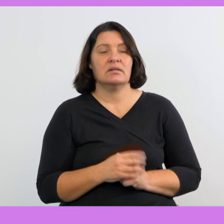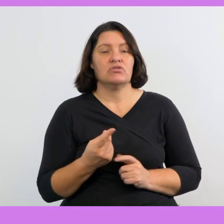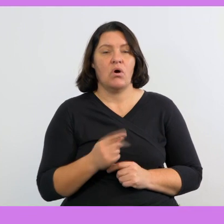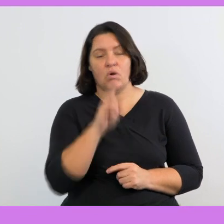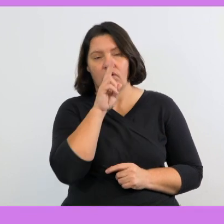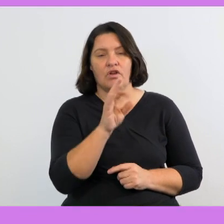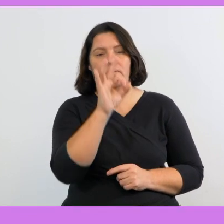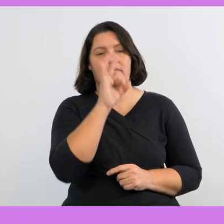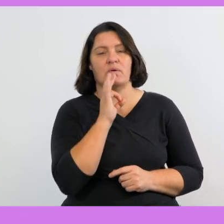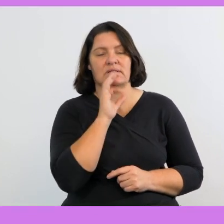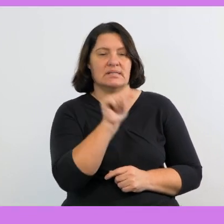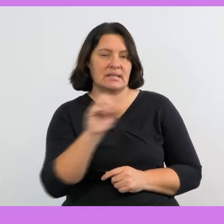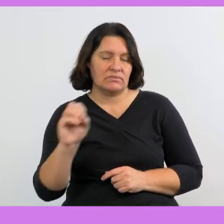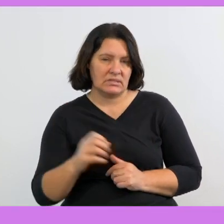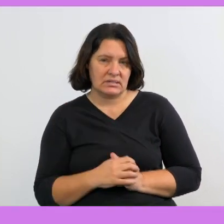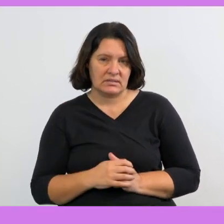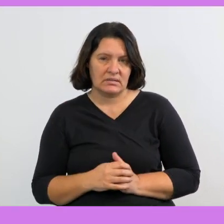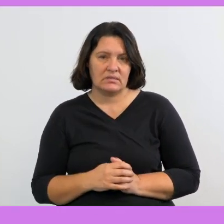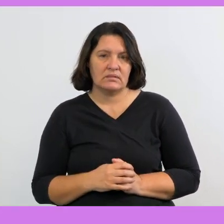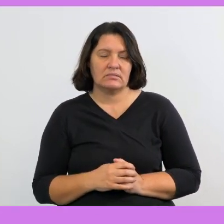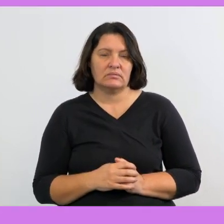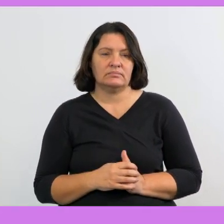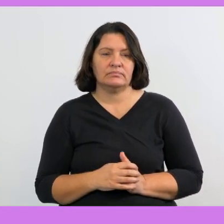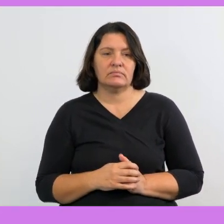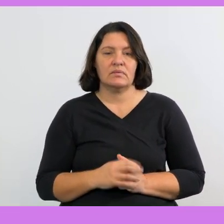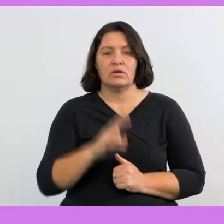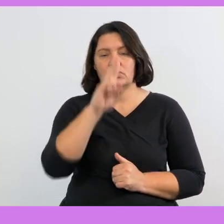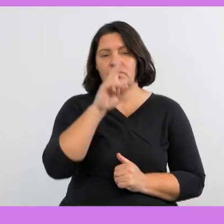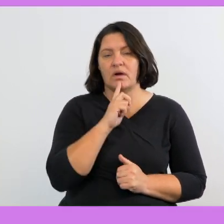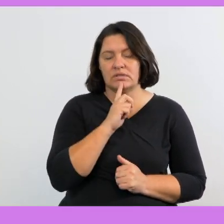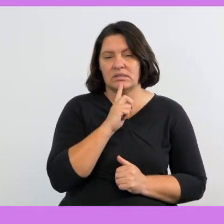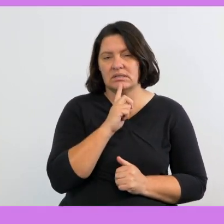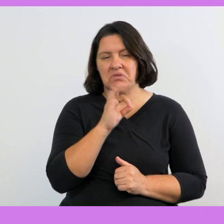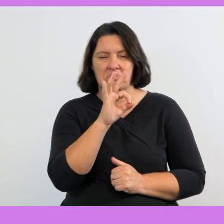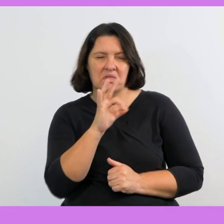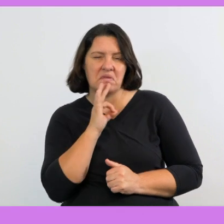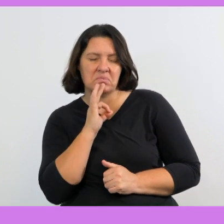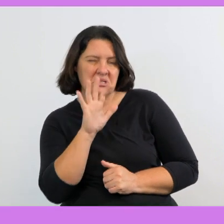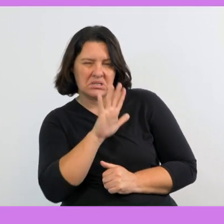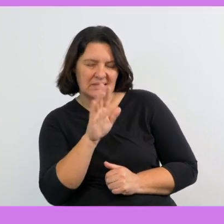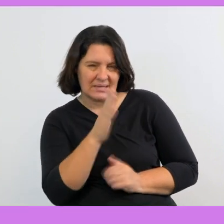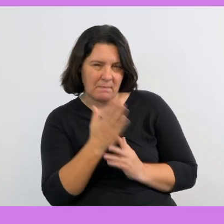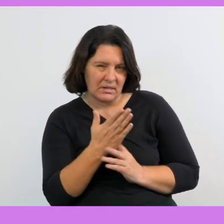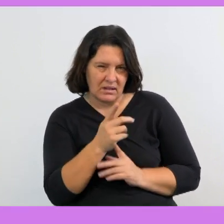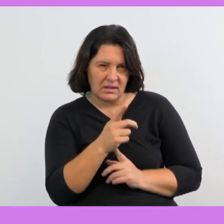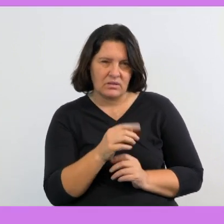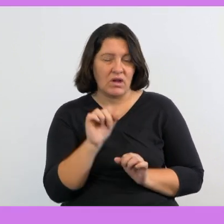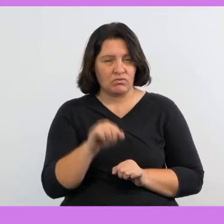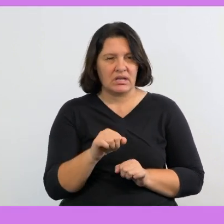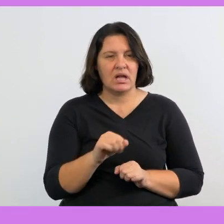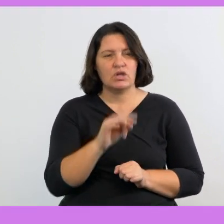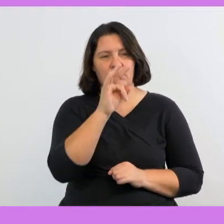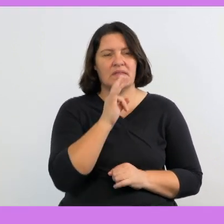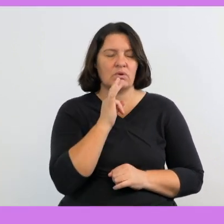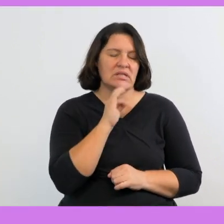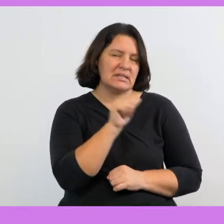my y-axis where we see money in Rand, and I will look for 3,600. So here's 0. So 2,000, 3,000